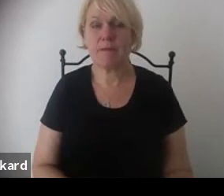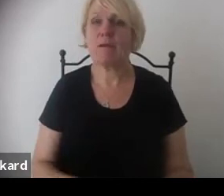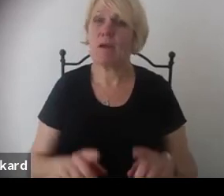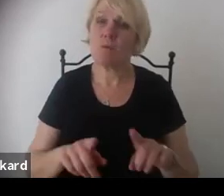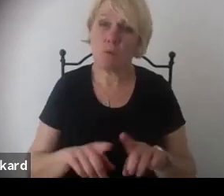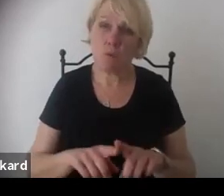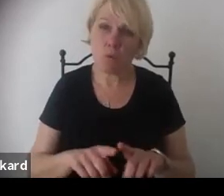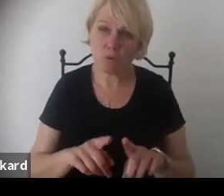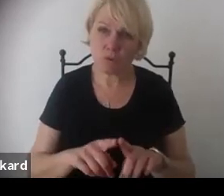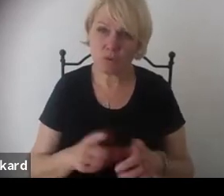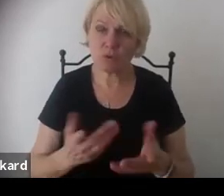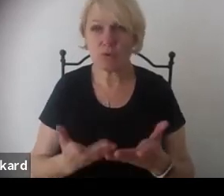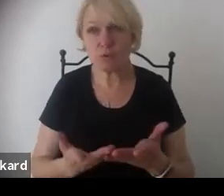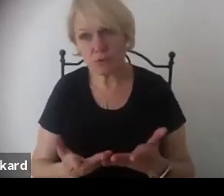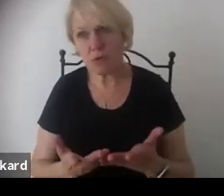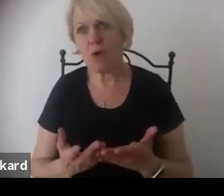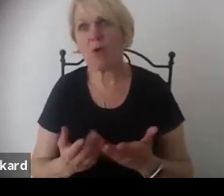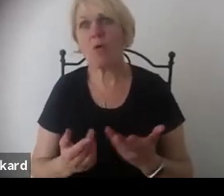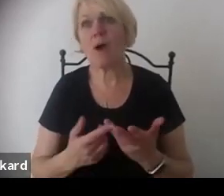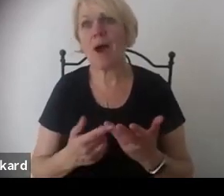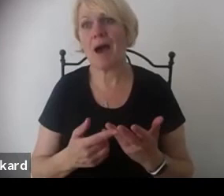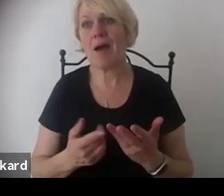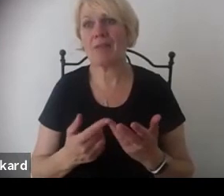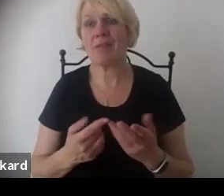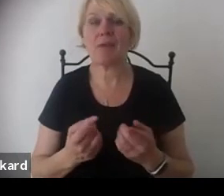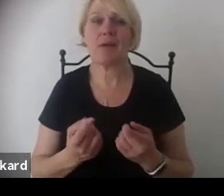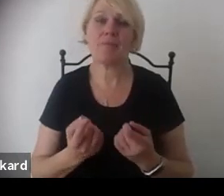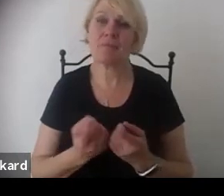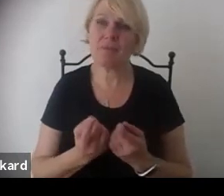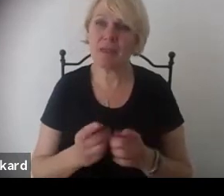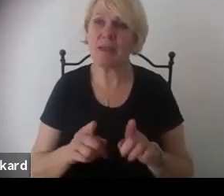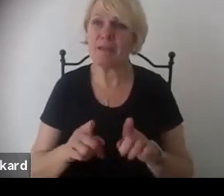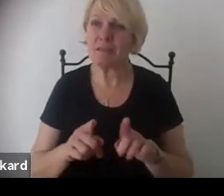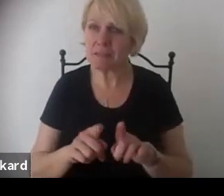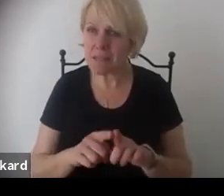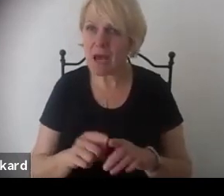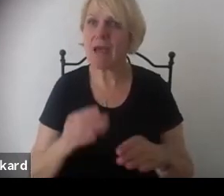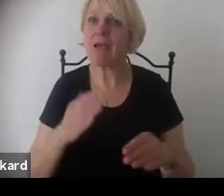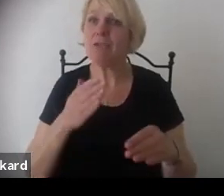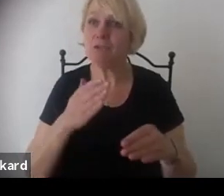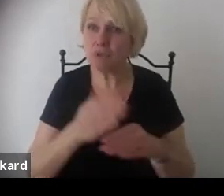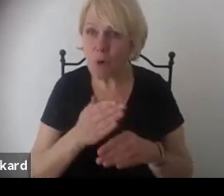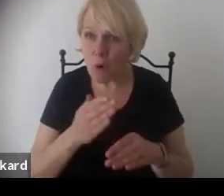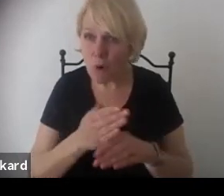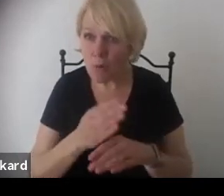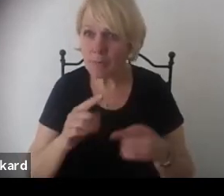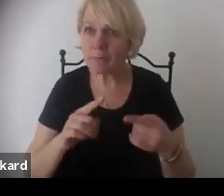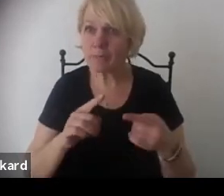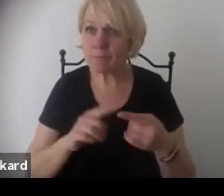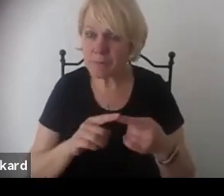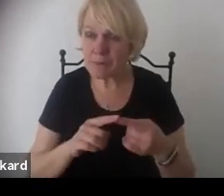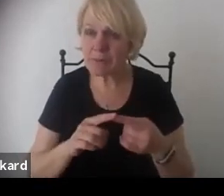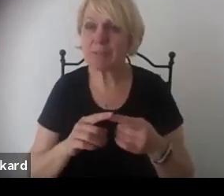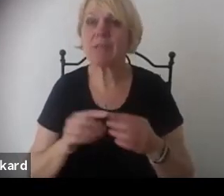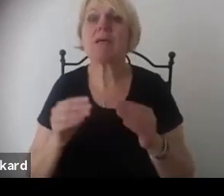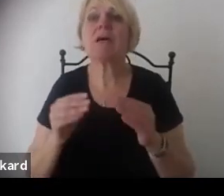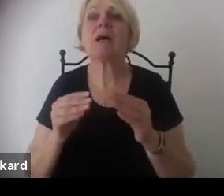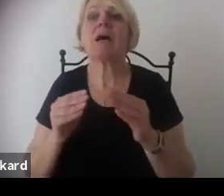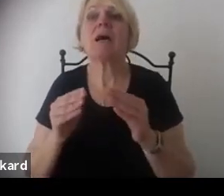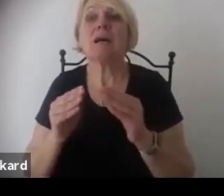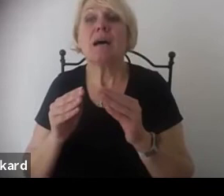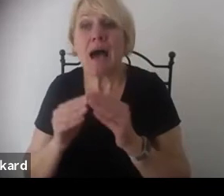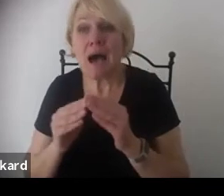So if people lose their jobs, if people lose their tenancy, or they're evicted from their